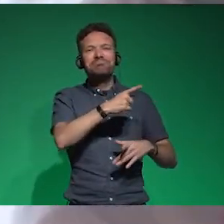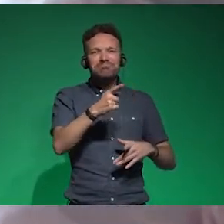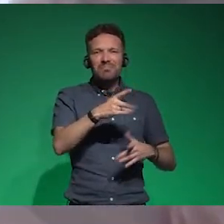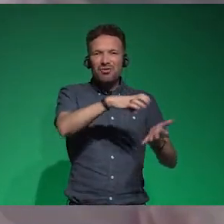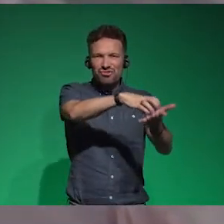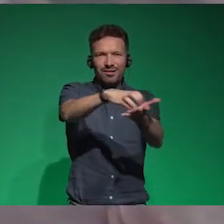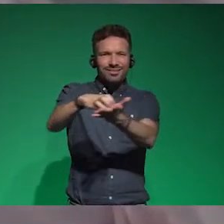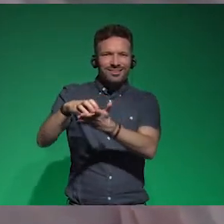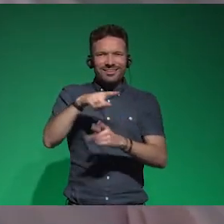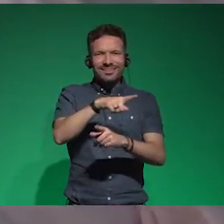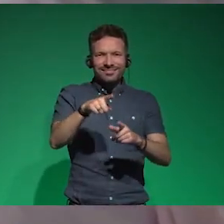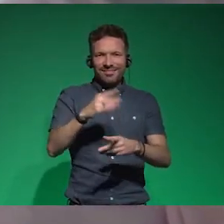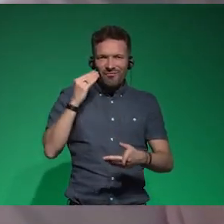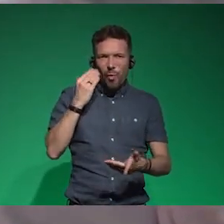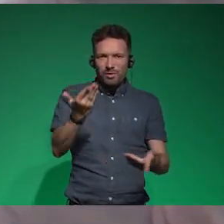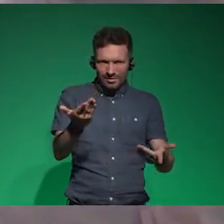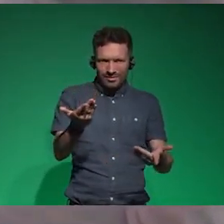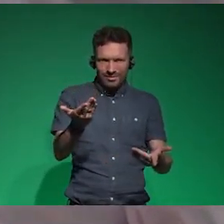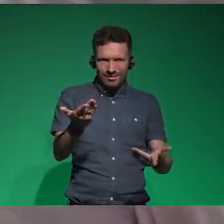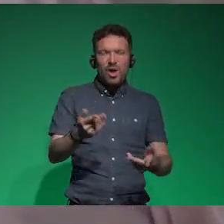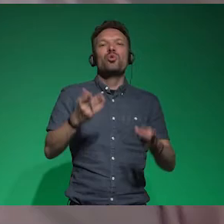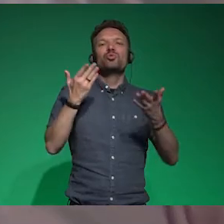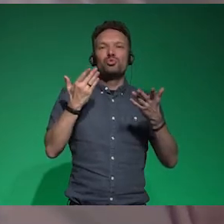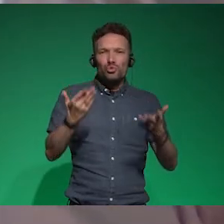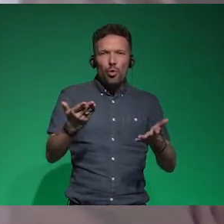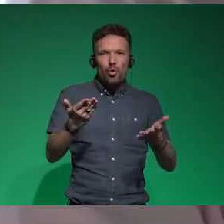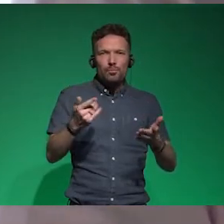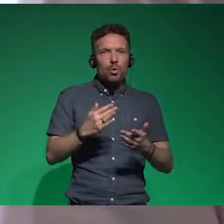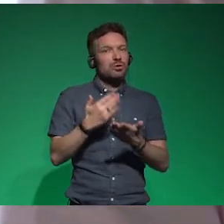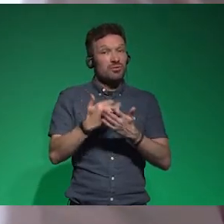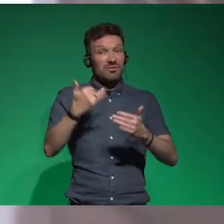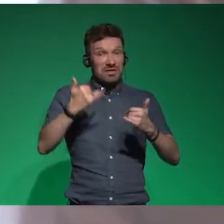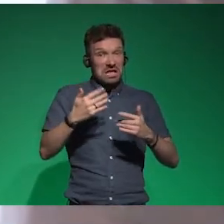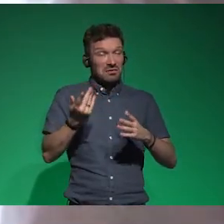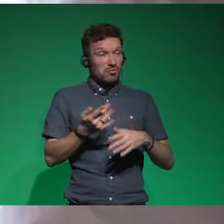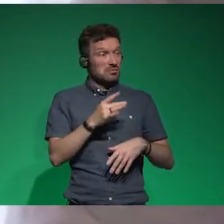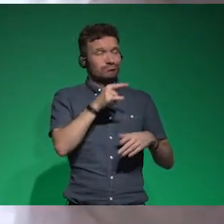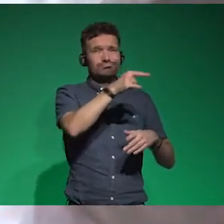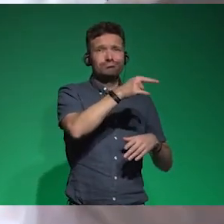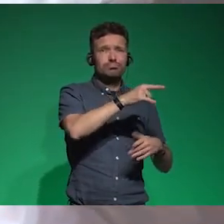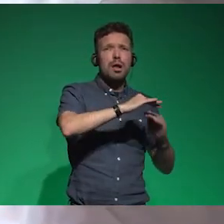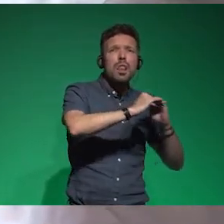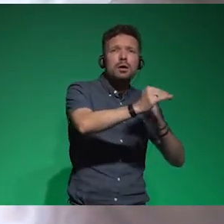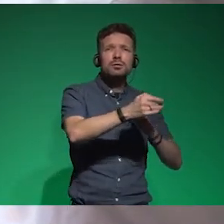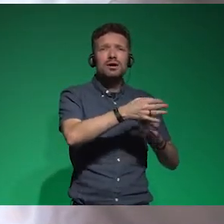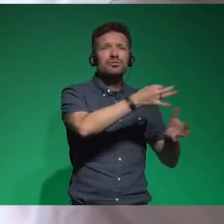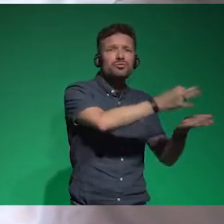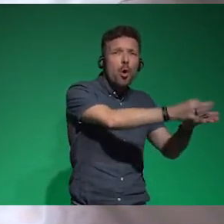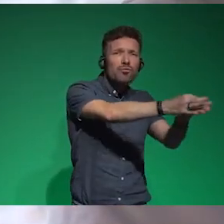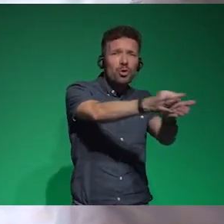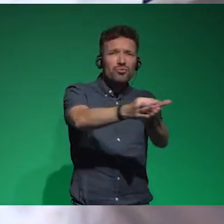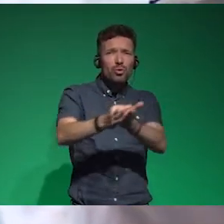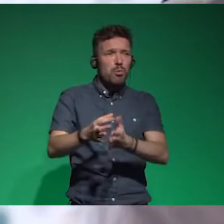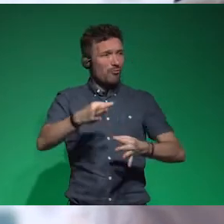an invitation to us or challenge us to have this kind of a music festival, a gathering in